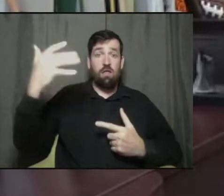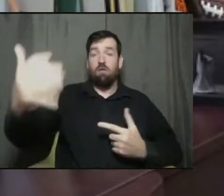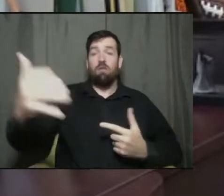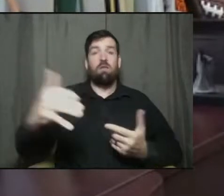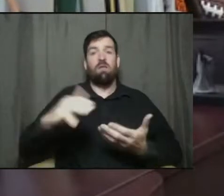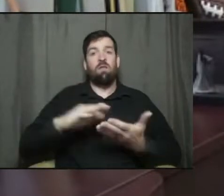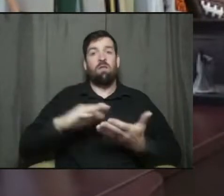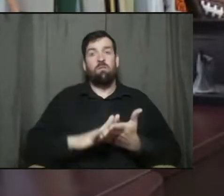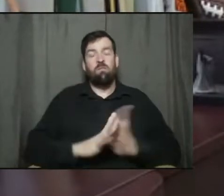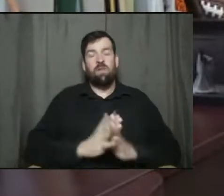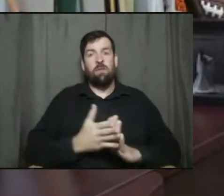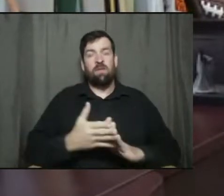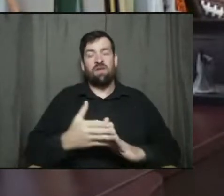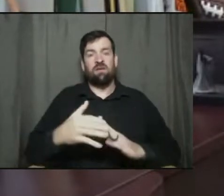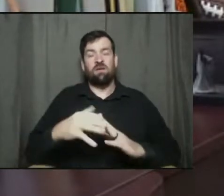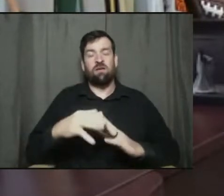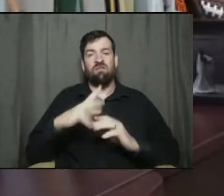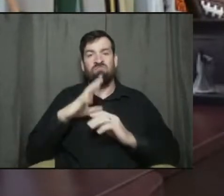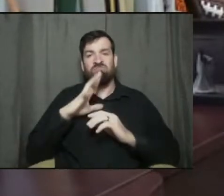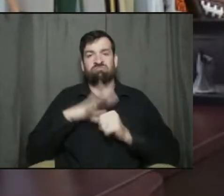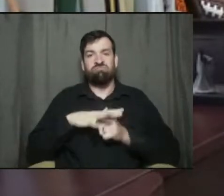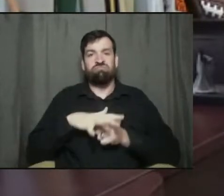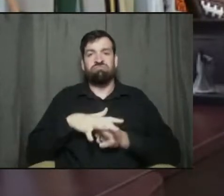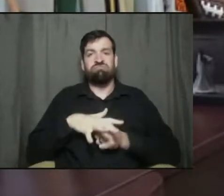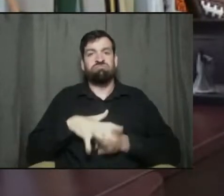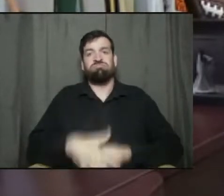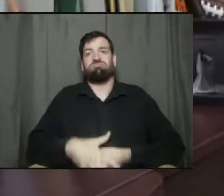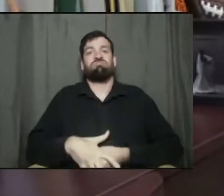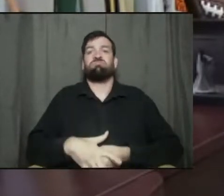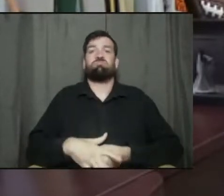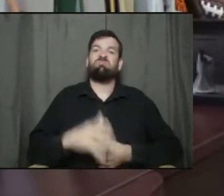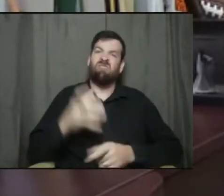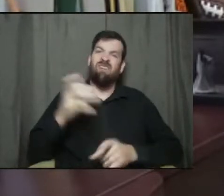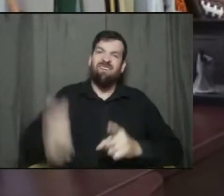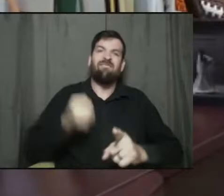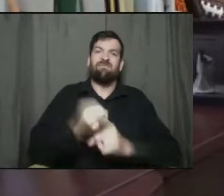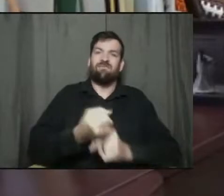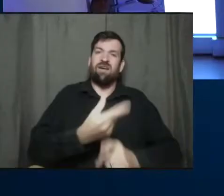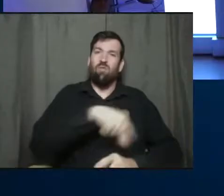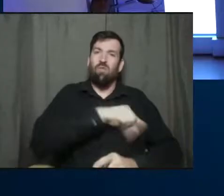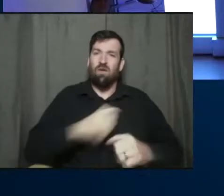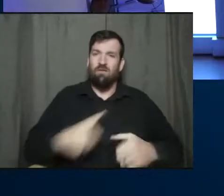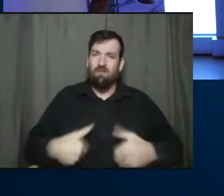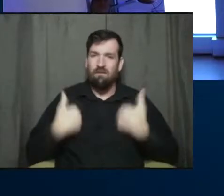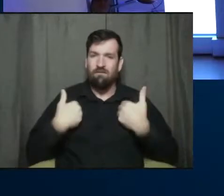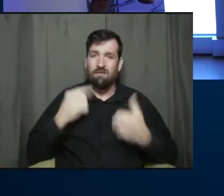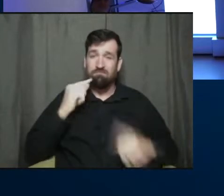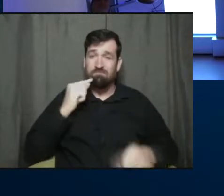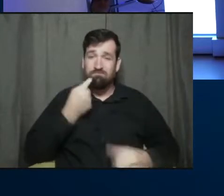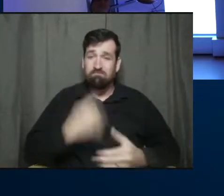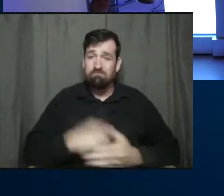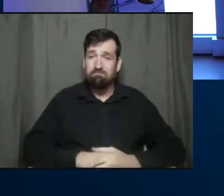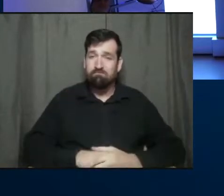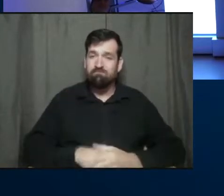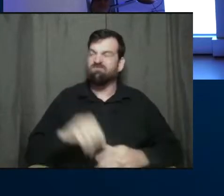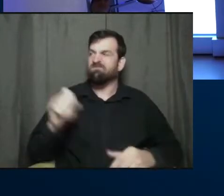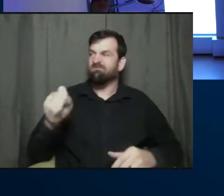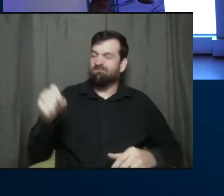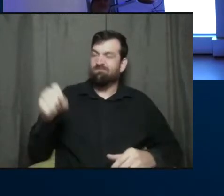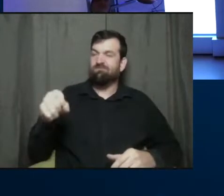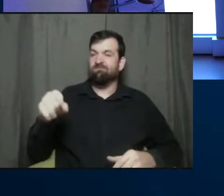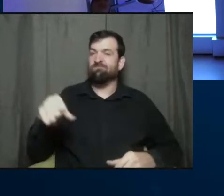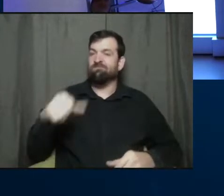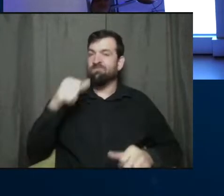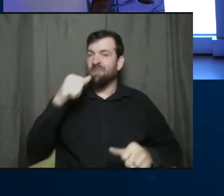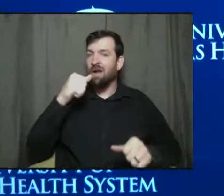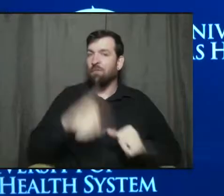real massive detriment, and it was really starting to affect my quality of life significantly. Yeah, and I remember those days with